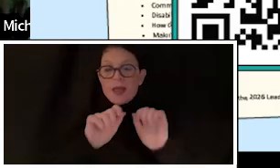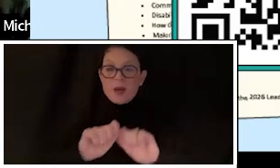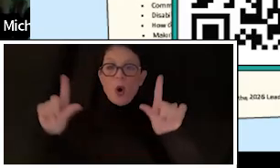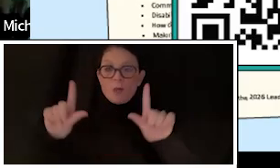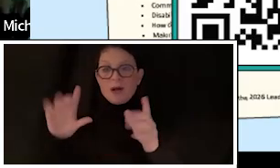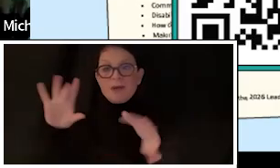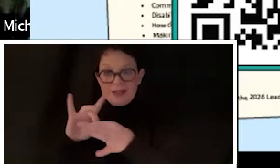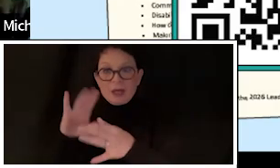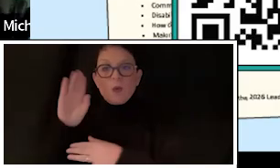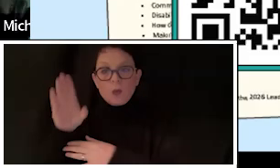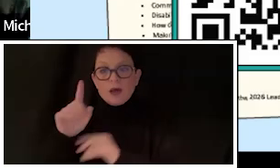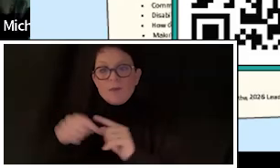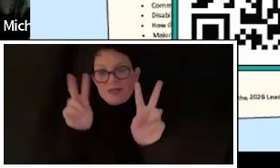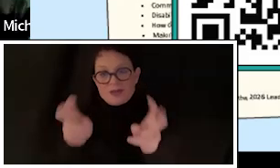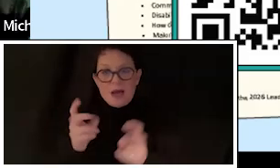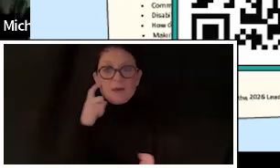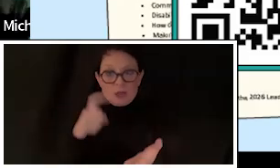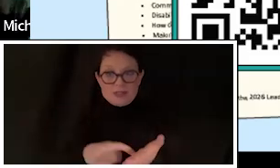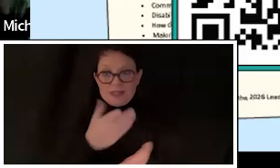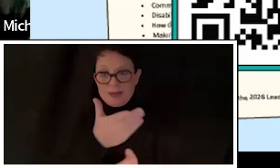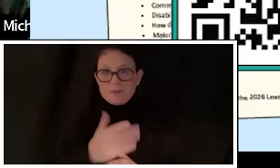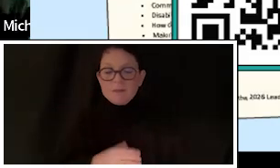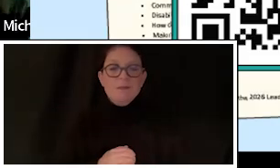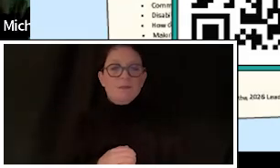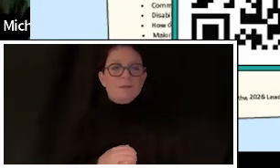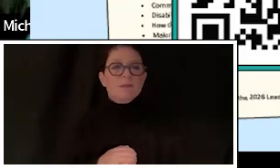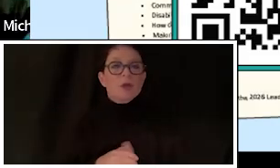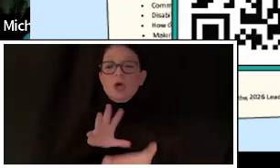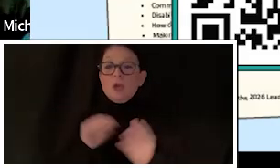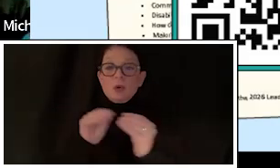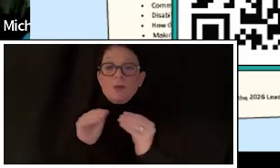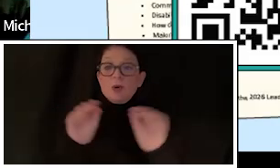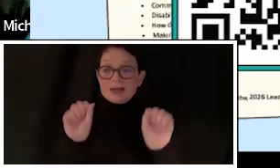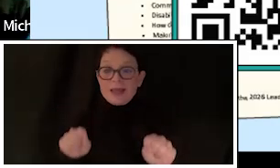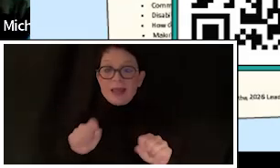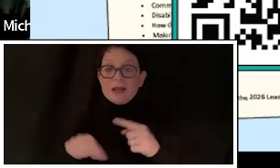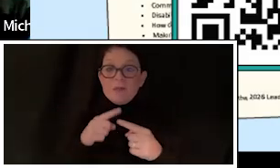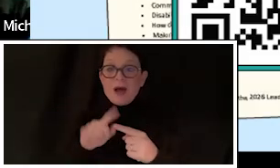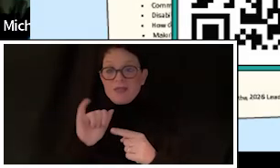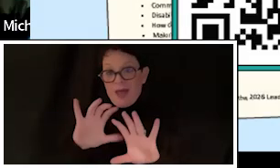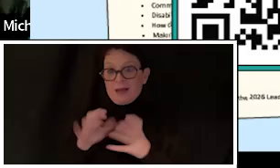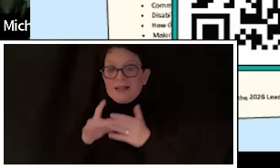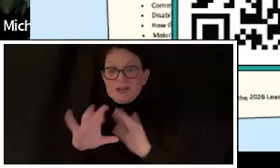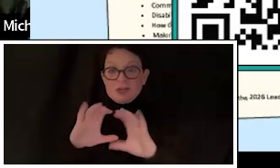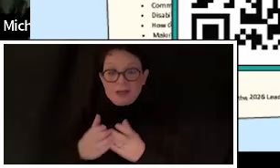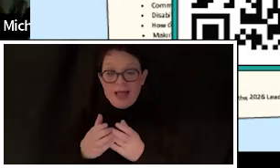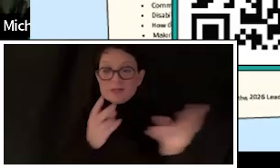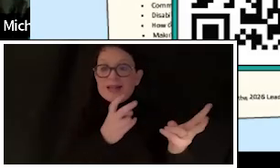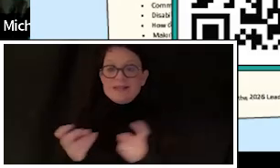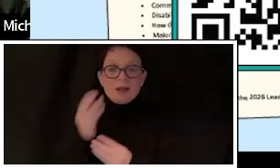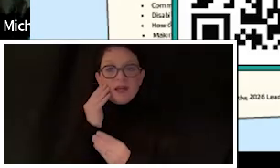a link about the topics you see. You can find out more about the leadership series by downloading